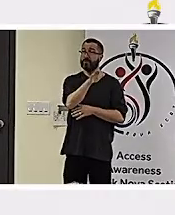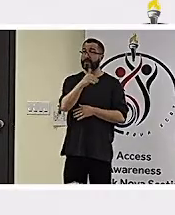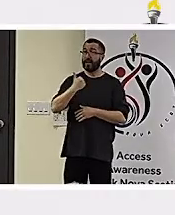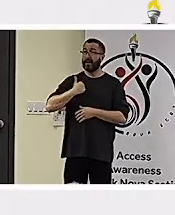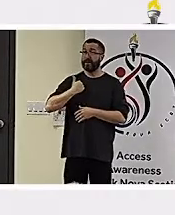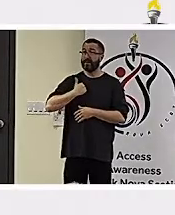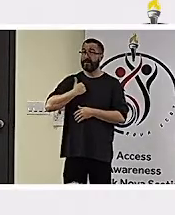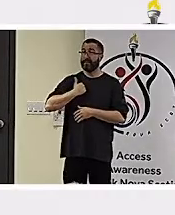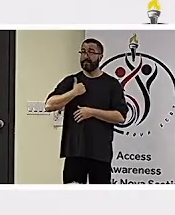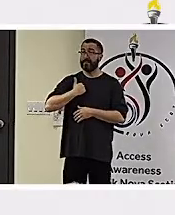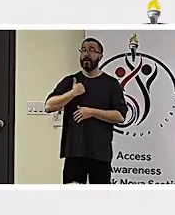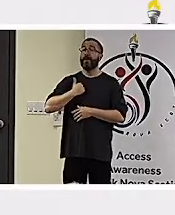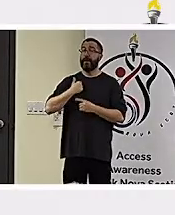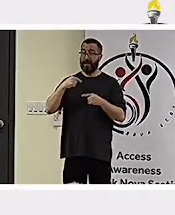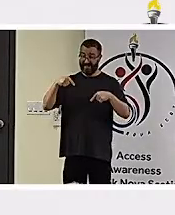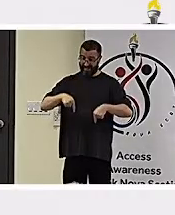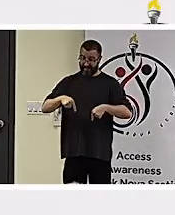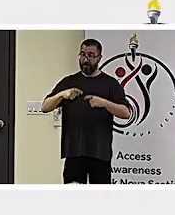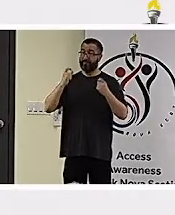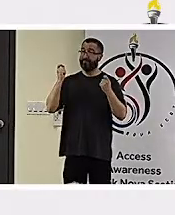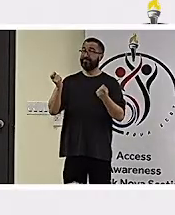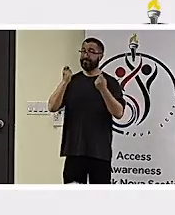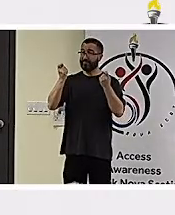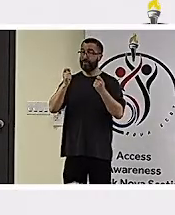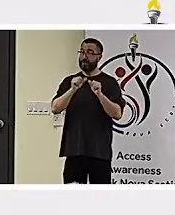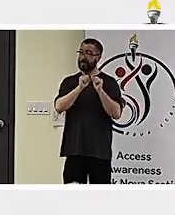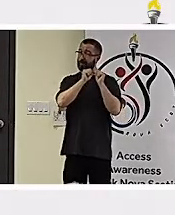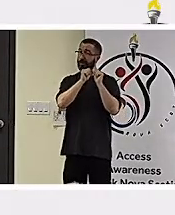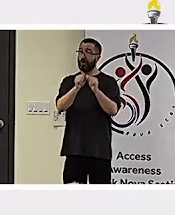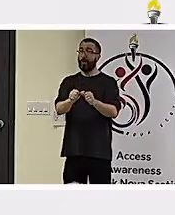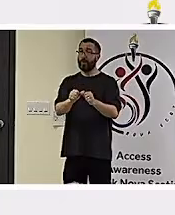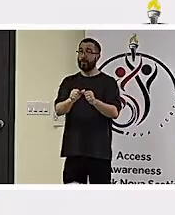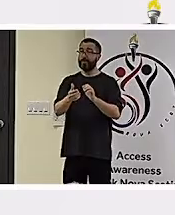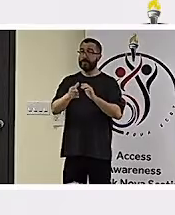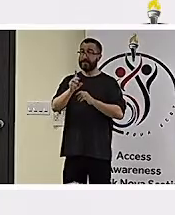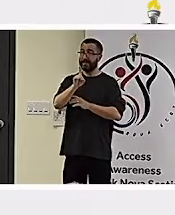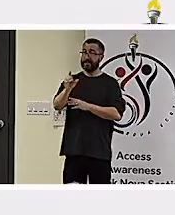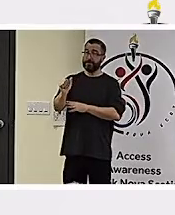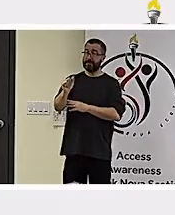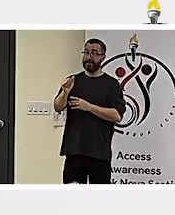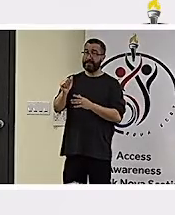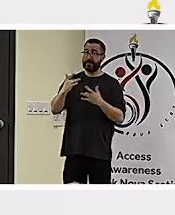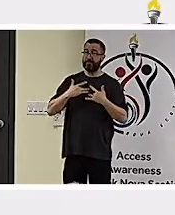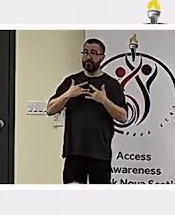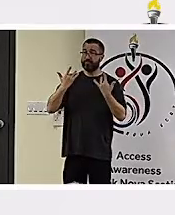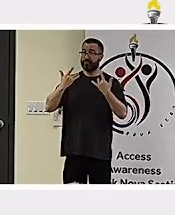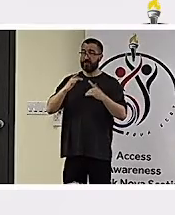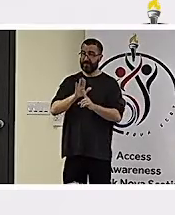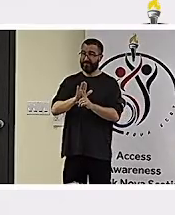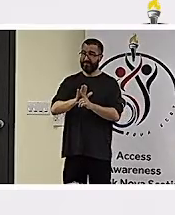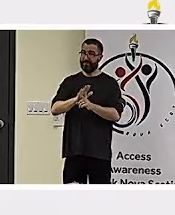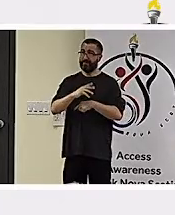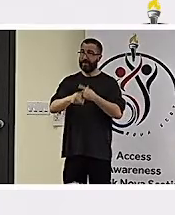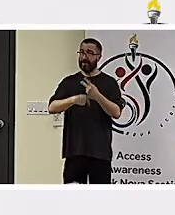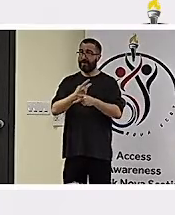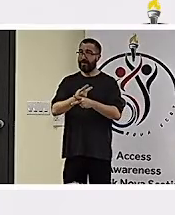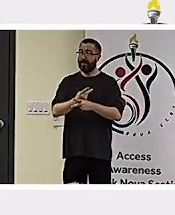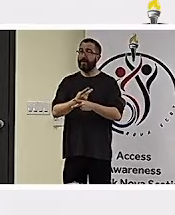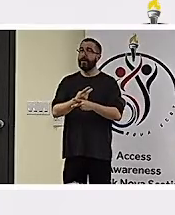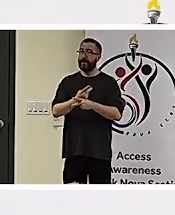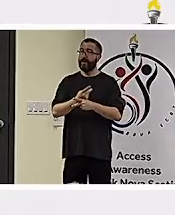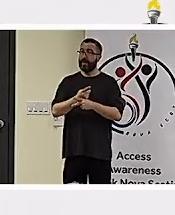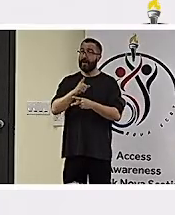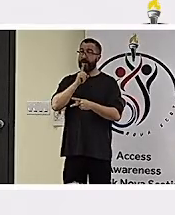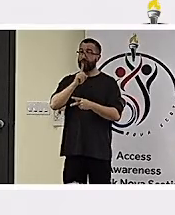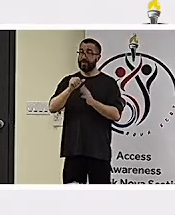the longest running disability initiative of its kind, and that really speaks to the